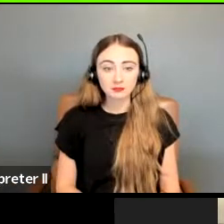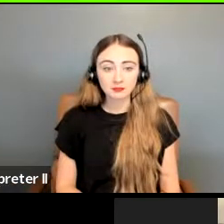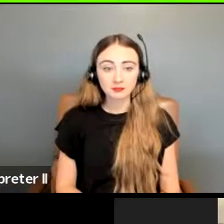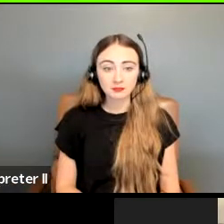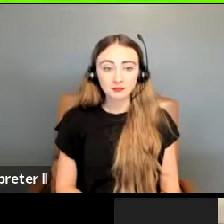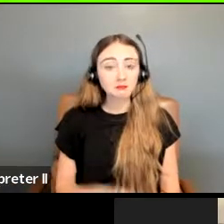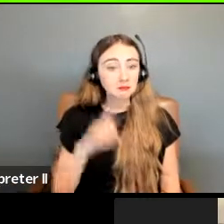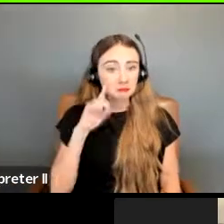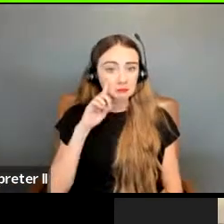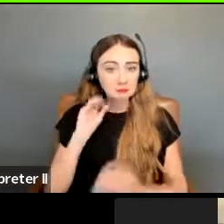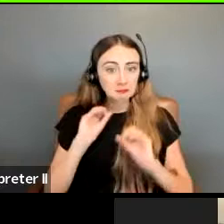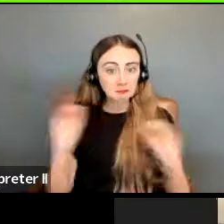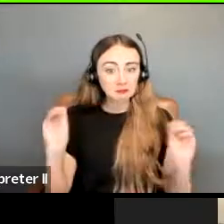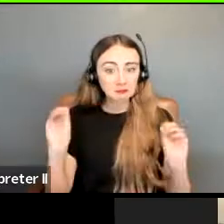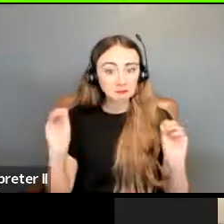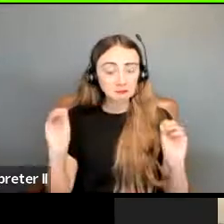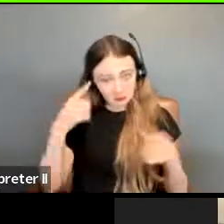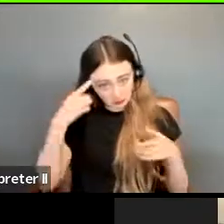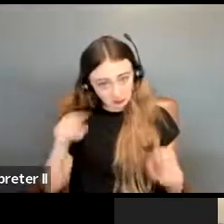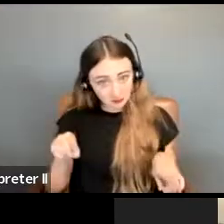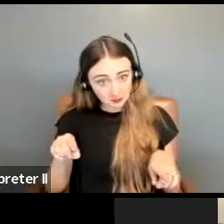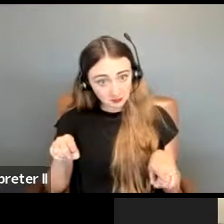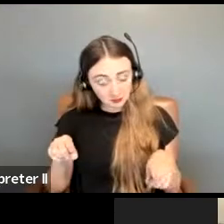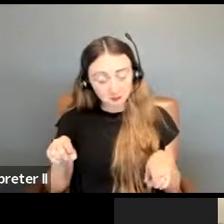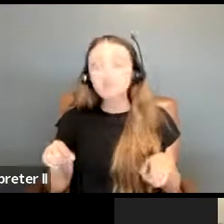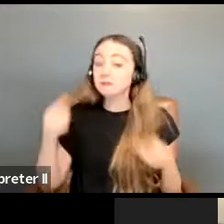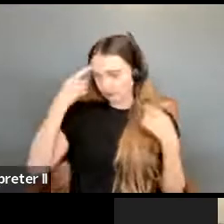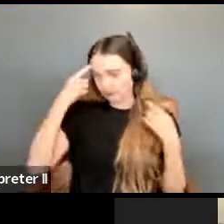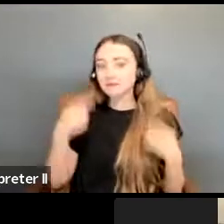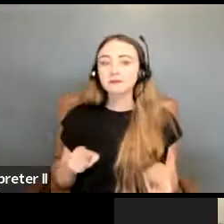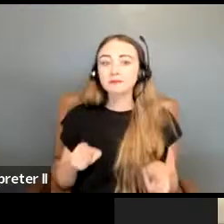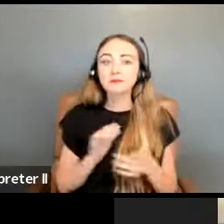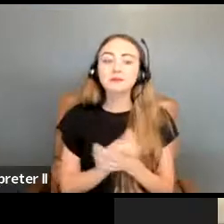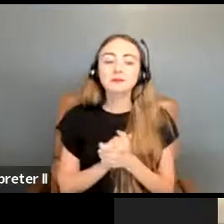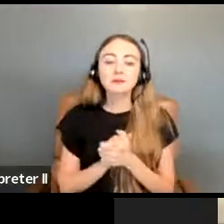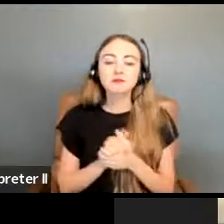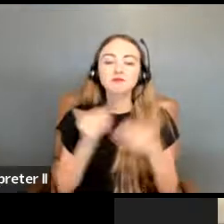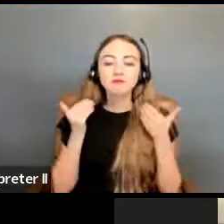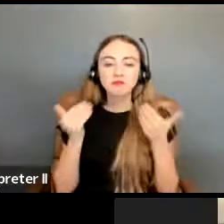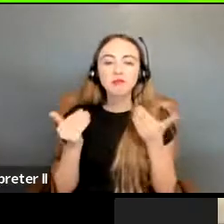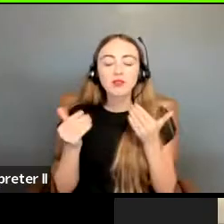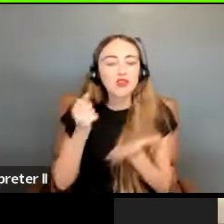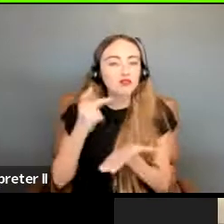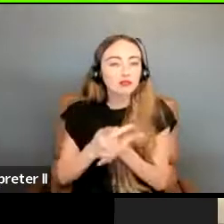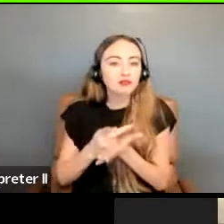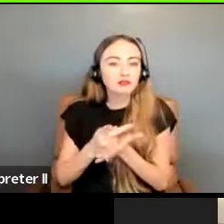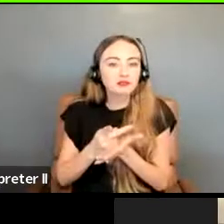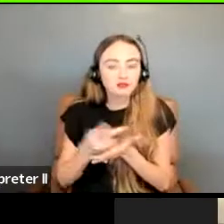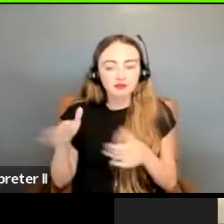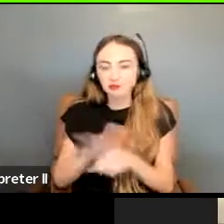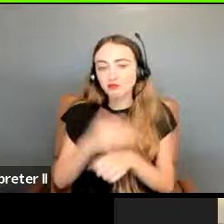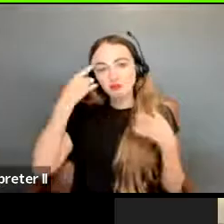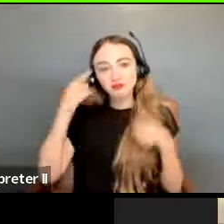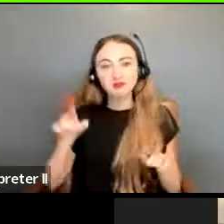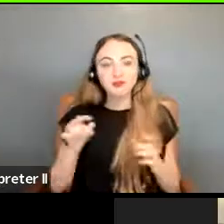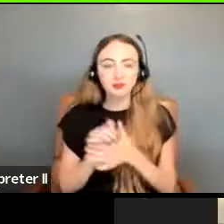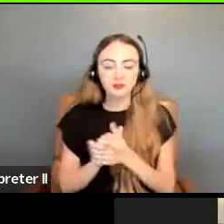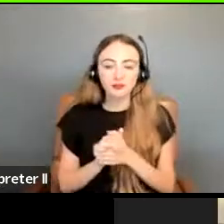Secretary, I don't see or hear any no votes. Do you agree? Agreed, Mr. Chairman. The bill is approved unanimously.